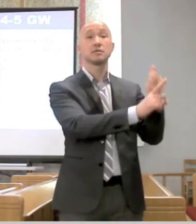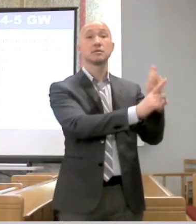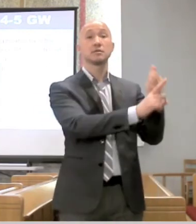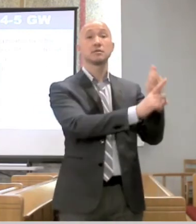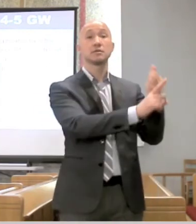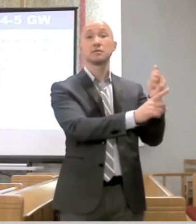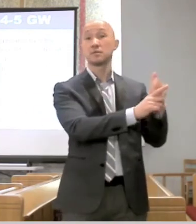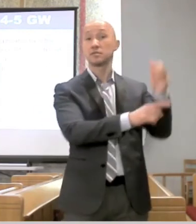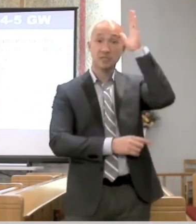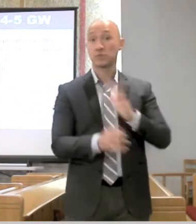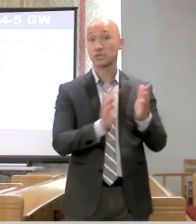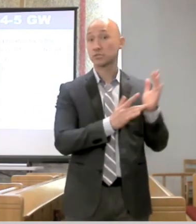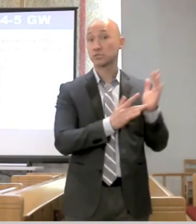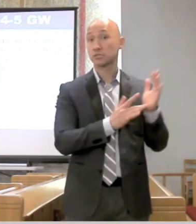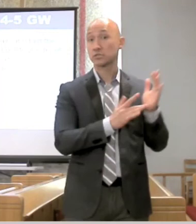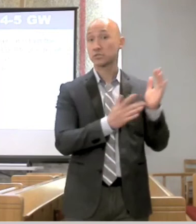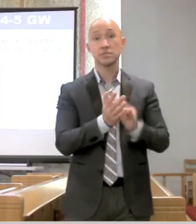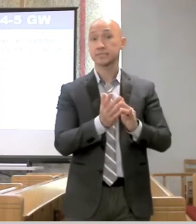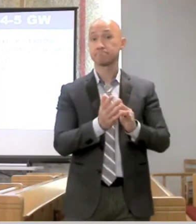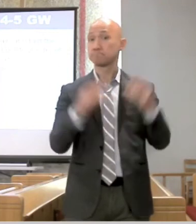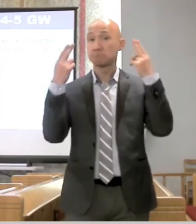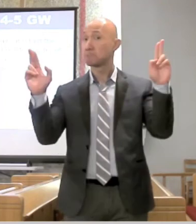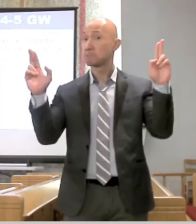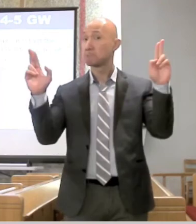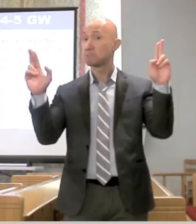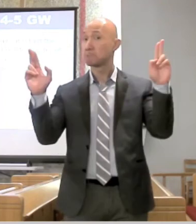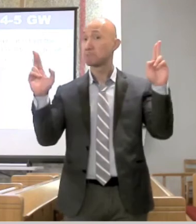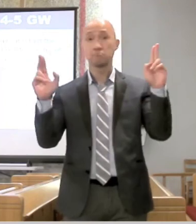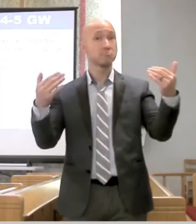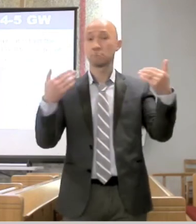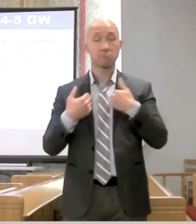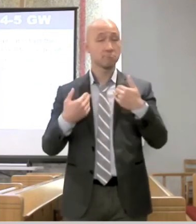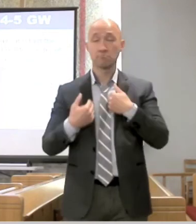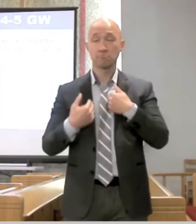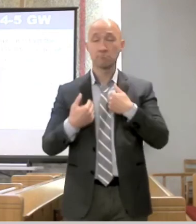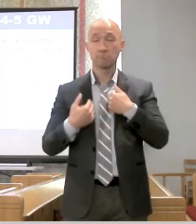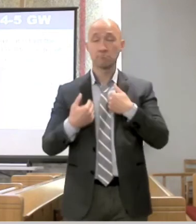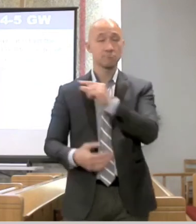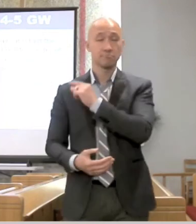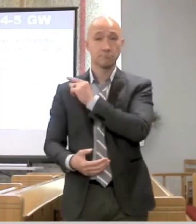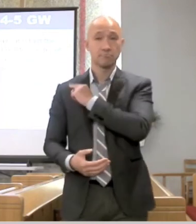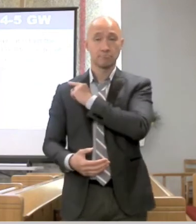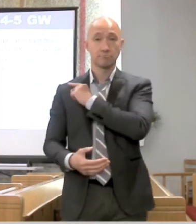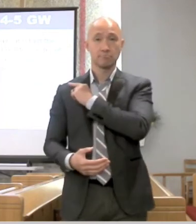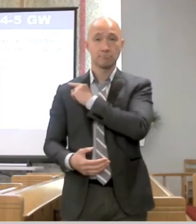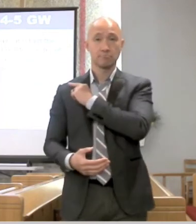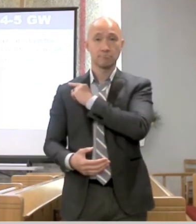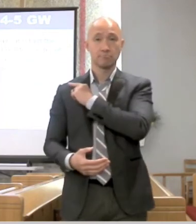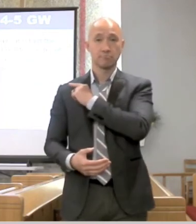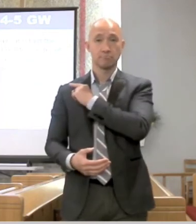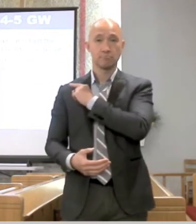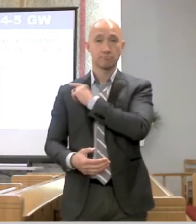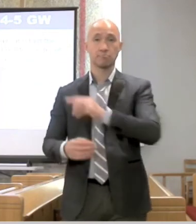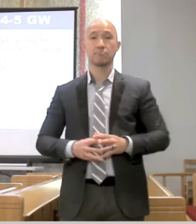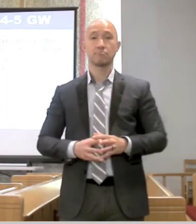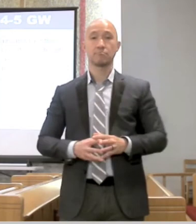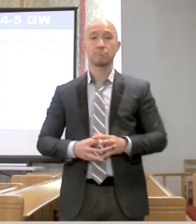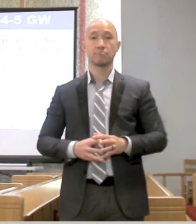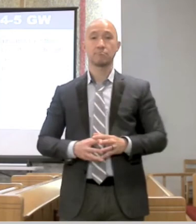outside. He was wearing the crown of thorns and the purple cape. And Pilate said to the Jews, behold the